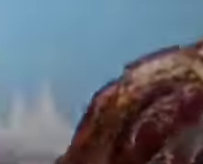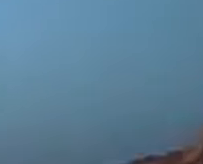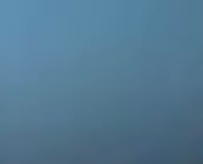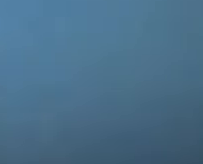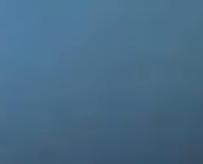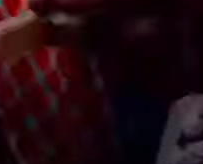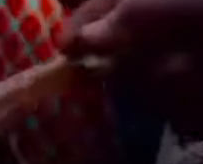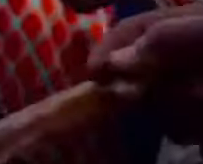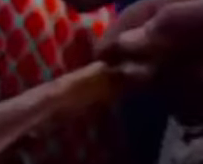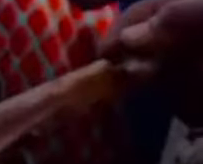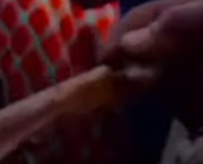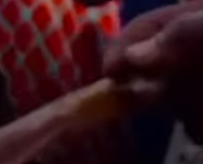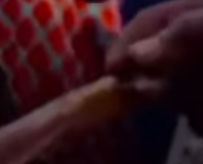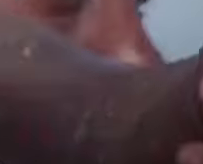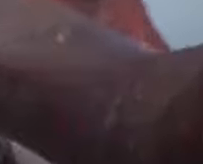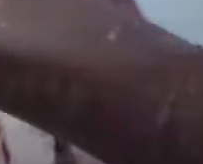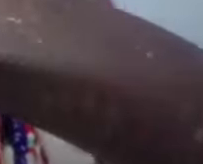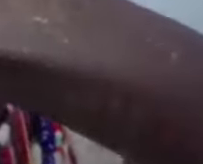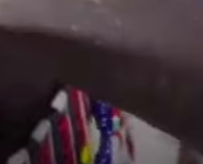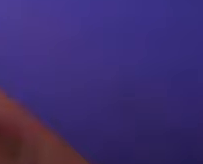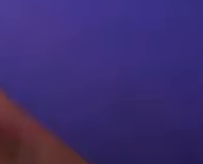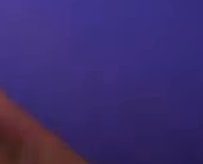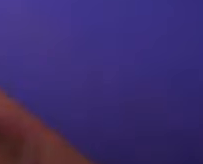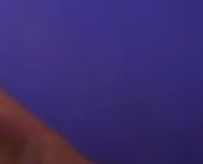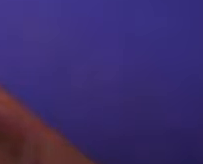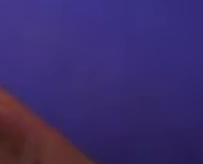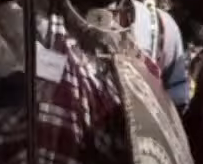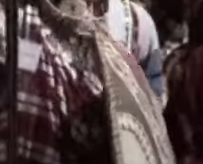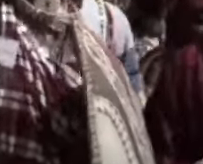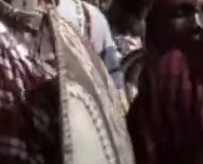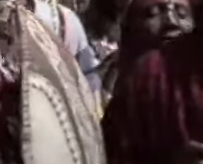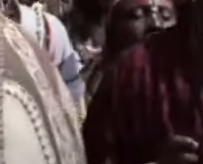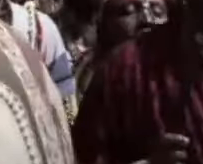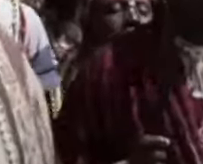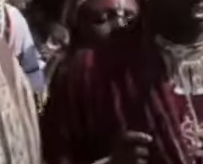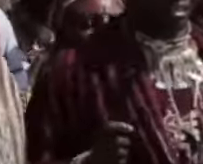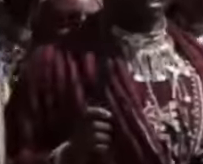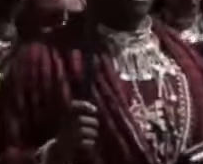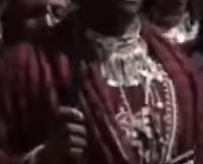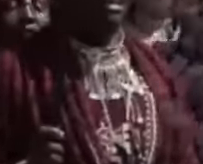communities, unique traditions, rituals, and customs.